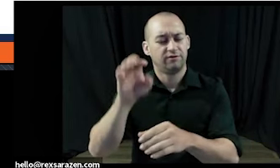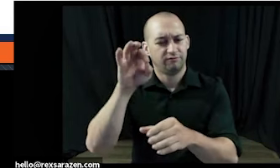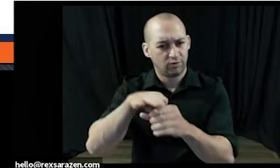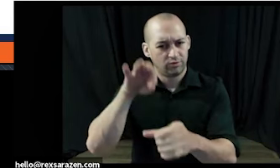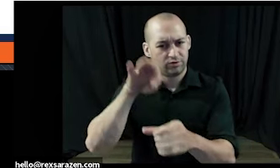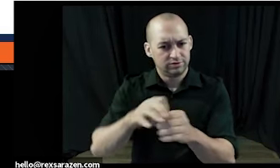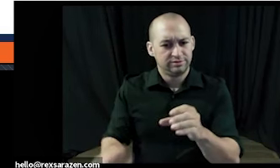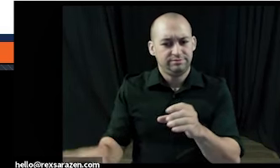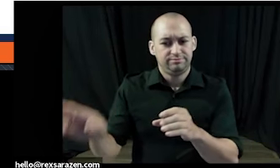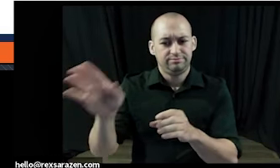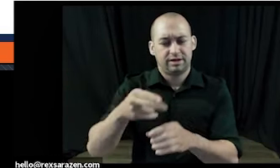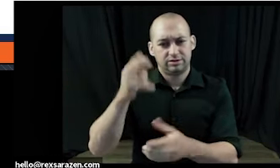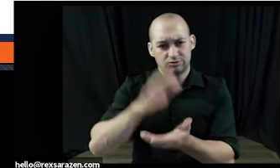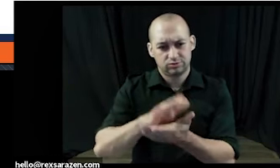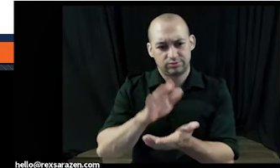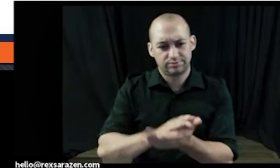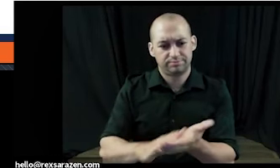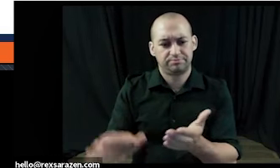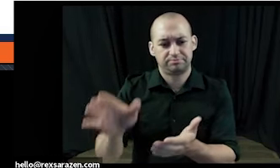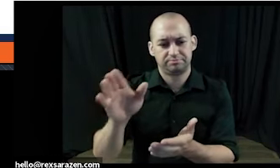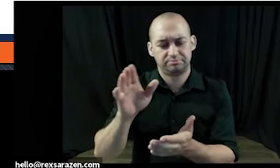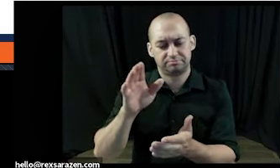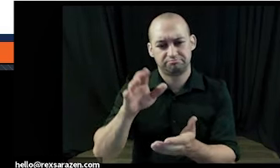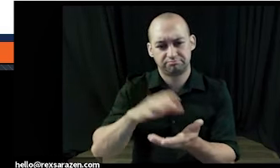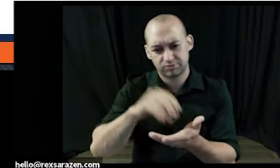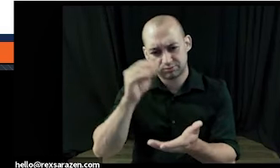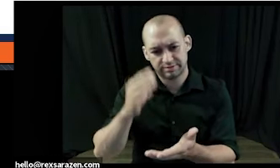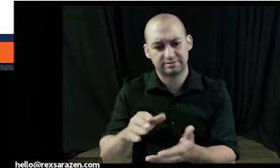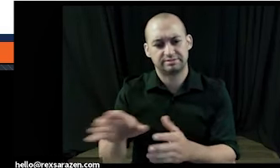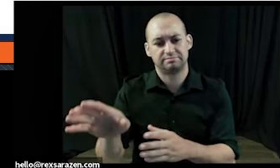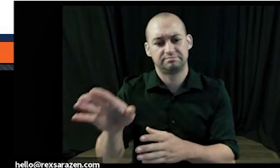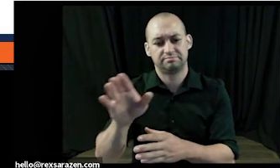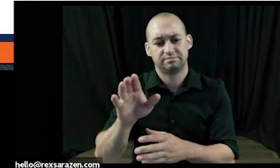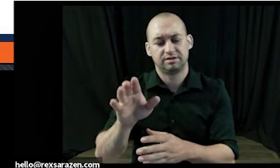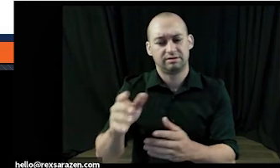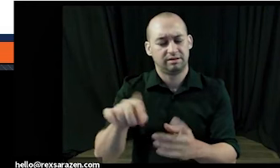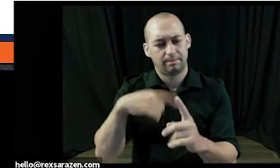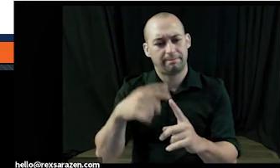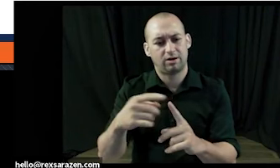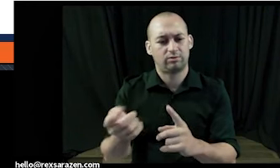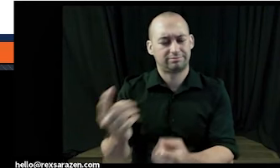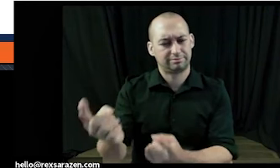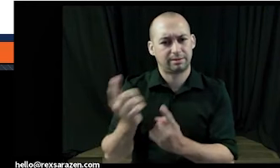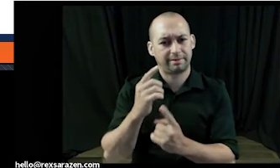community colleges to encourage their participation in upcoming election cycle.